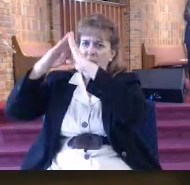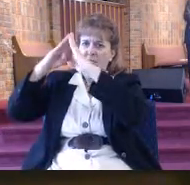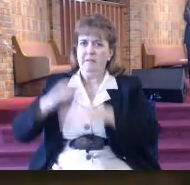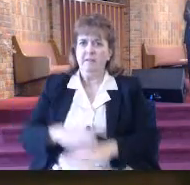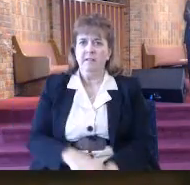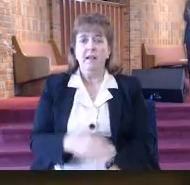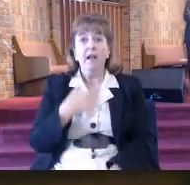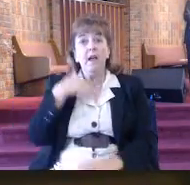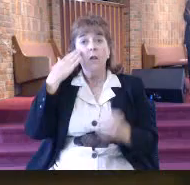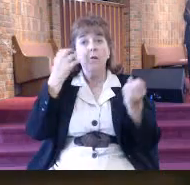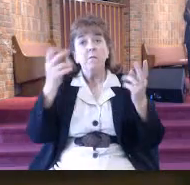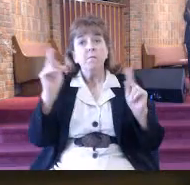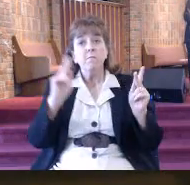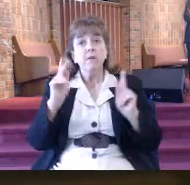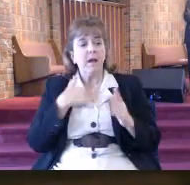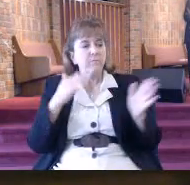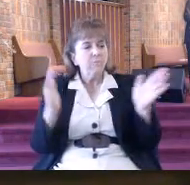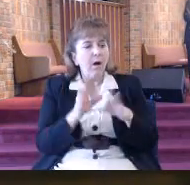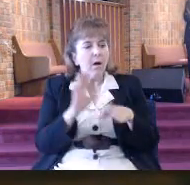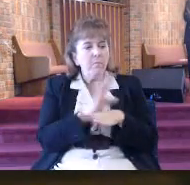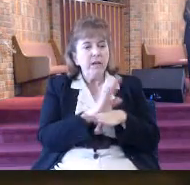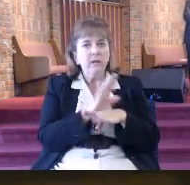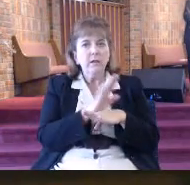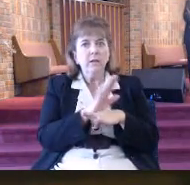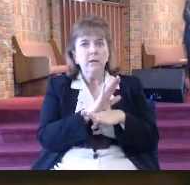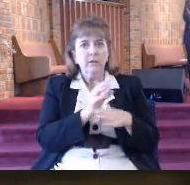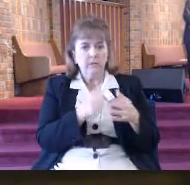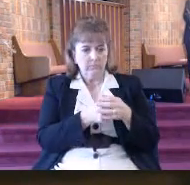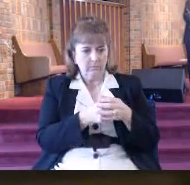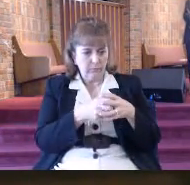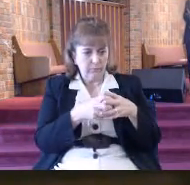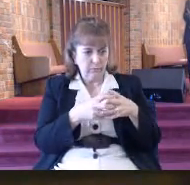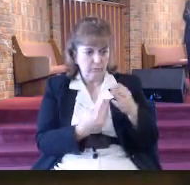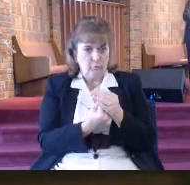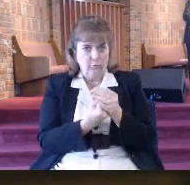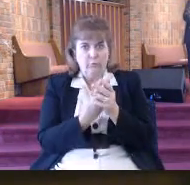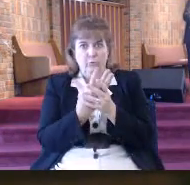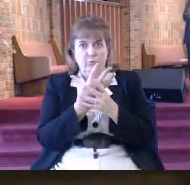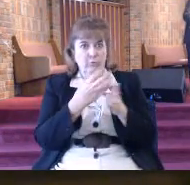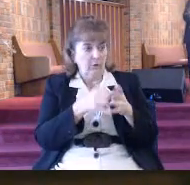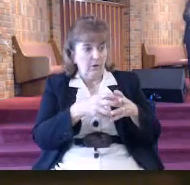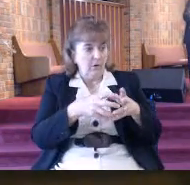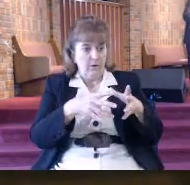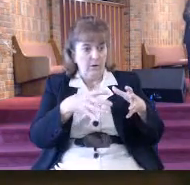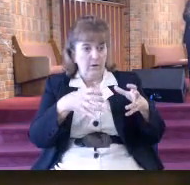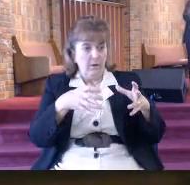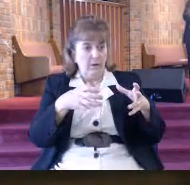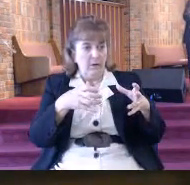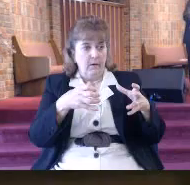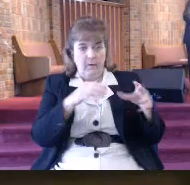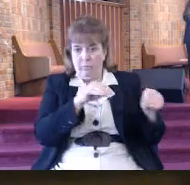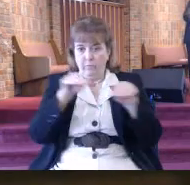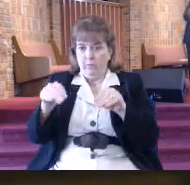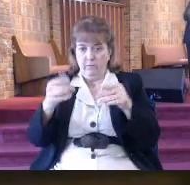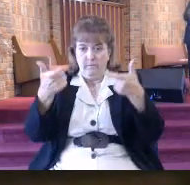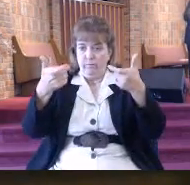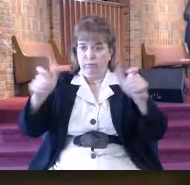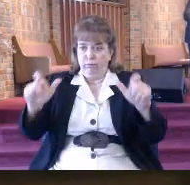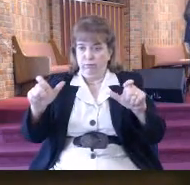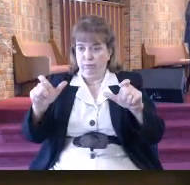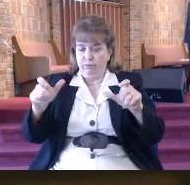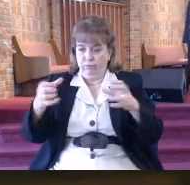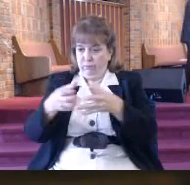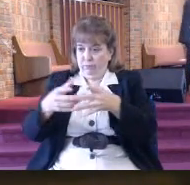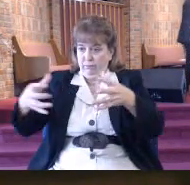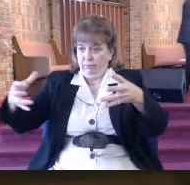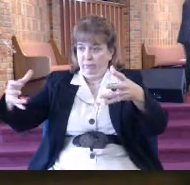whose businesses thrived, and they outgrew the places that they were, and they grew into a larger facility. I've